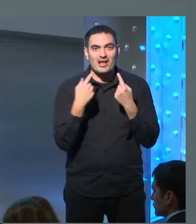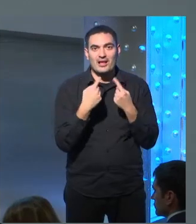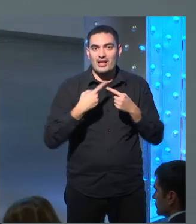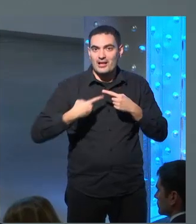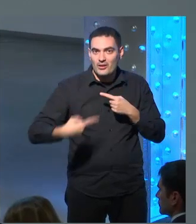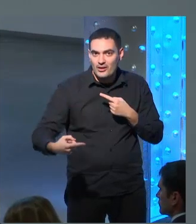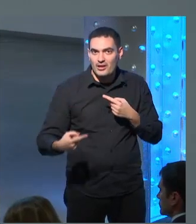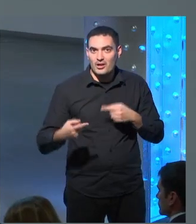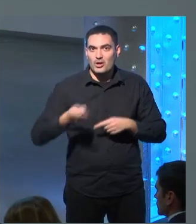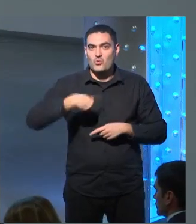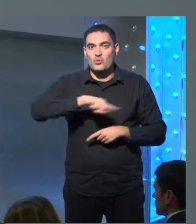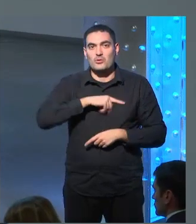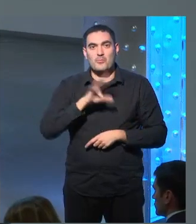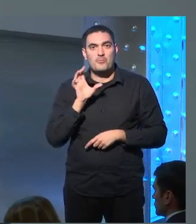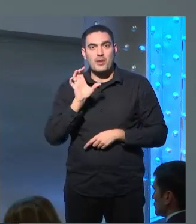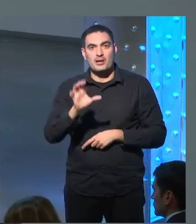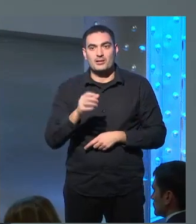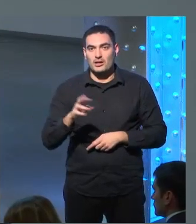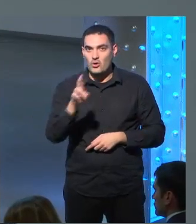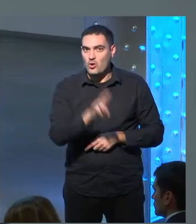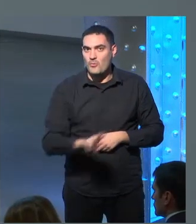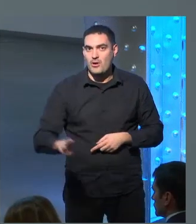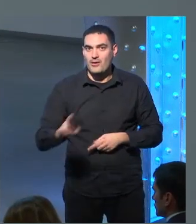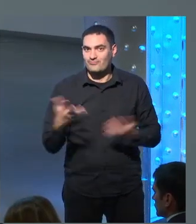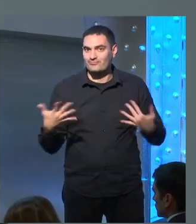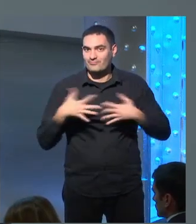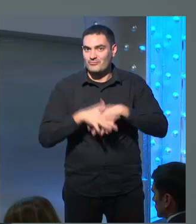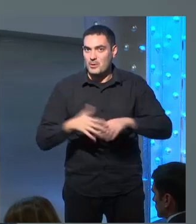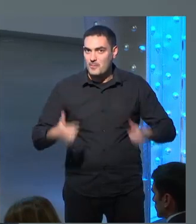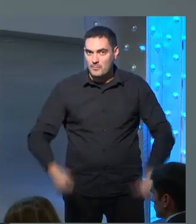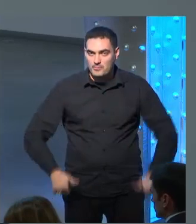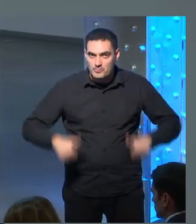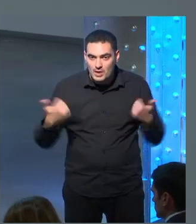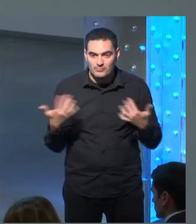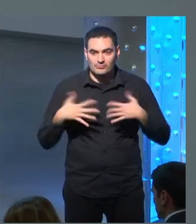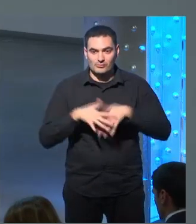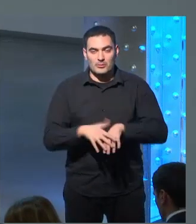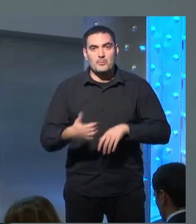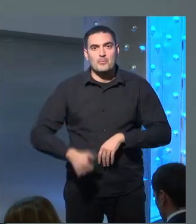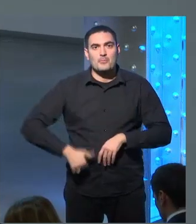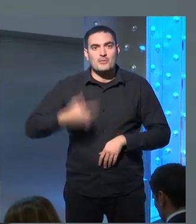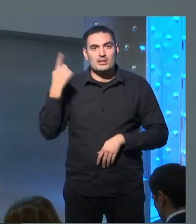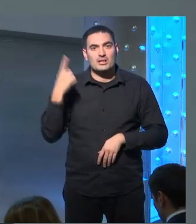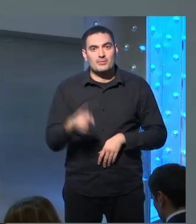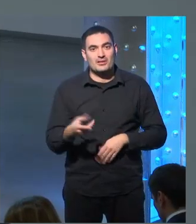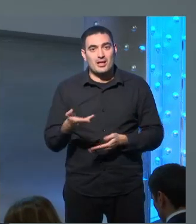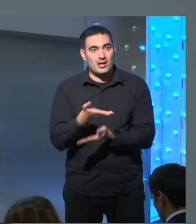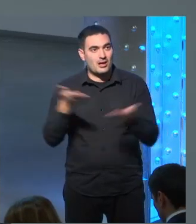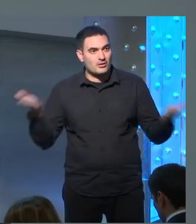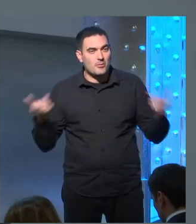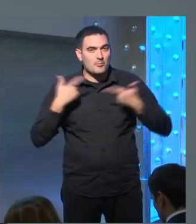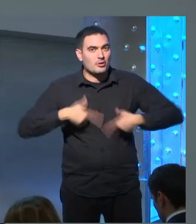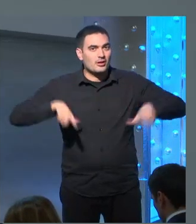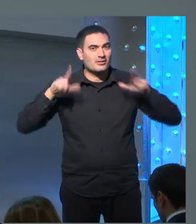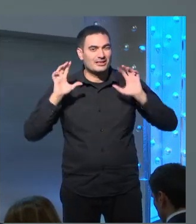their day-to-day make our country live a more integrating recovery and more